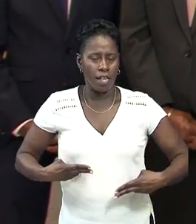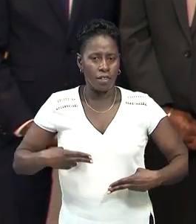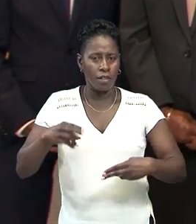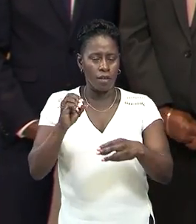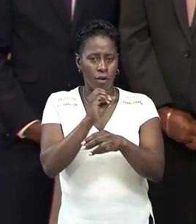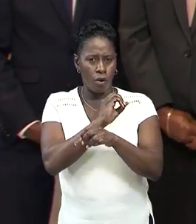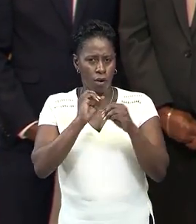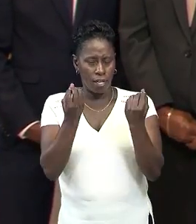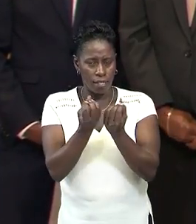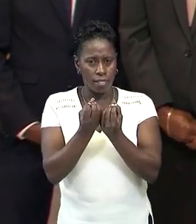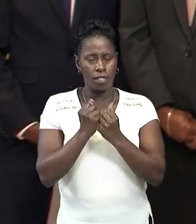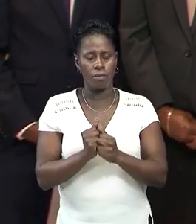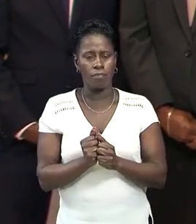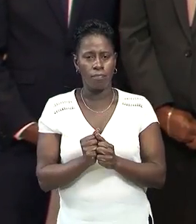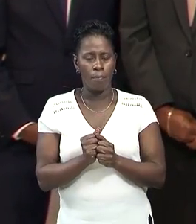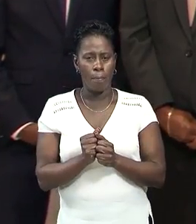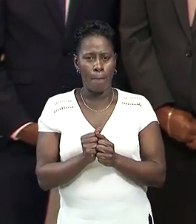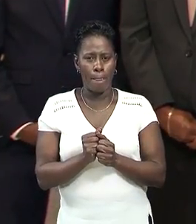CARFA guidelines.